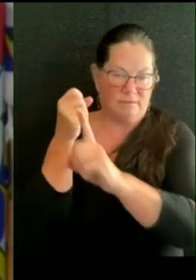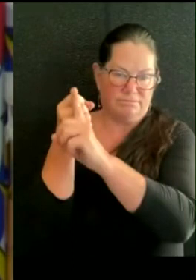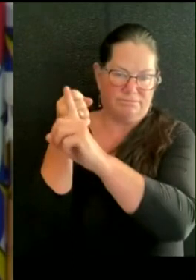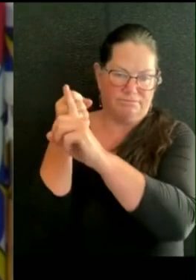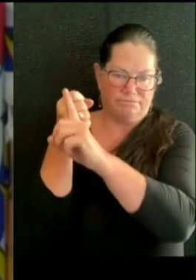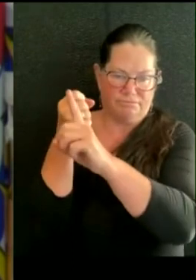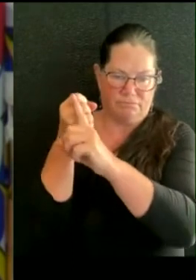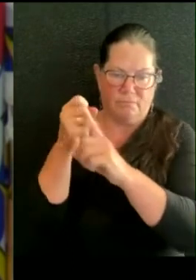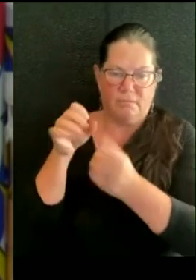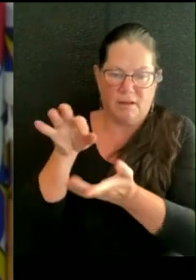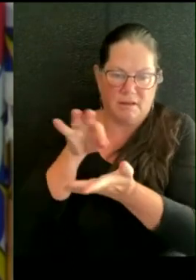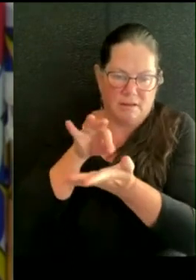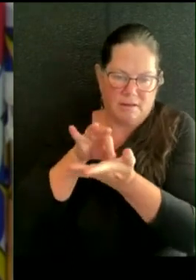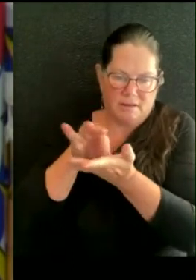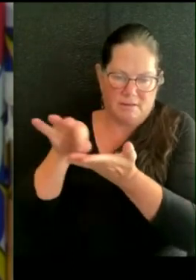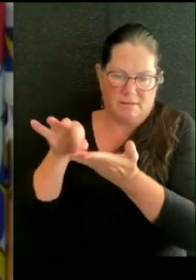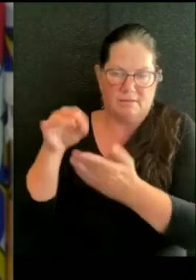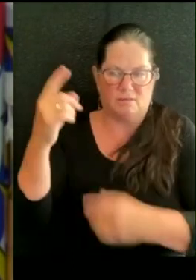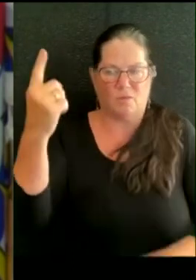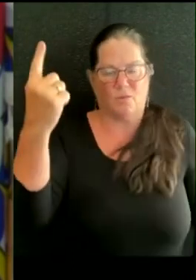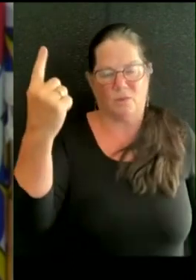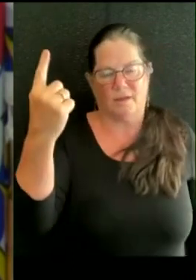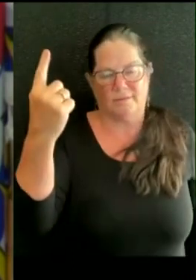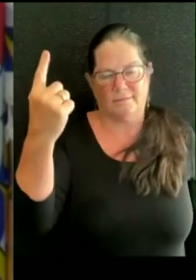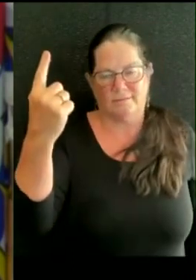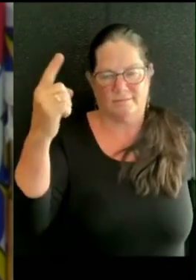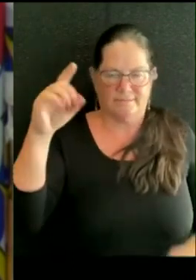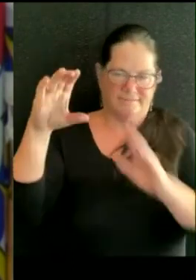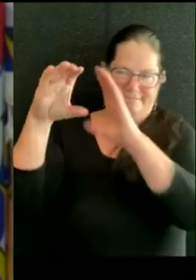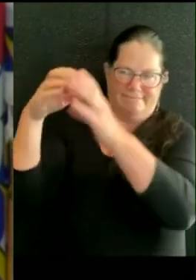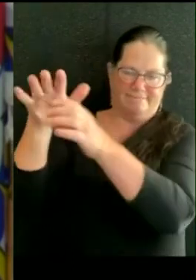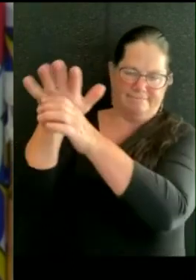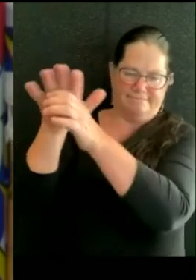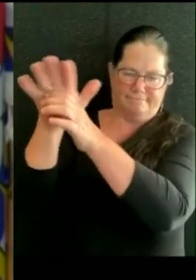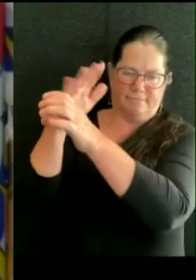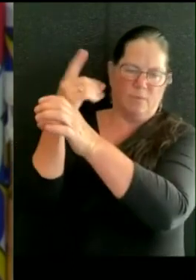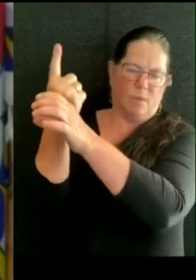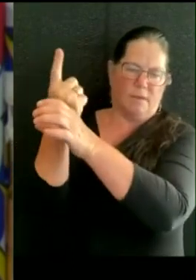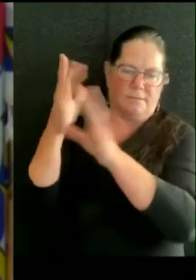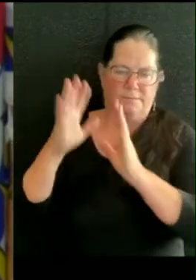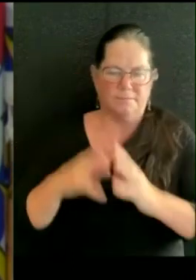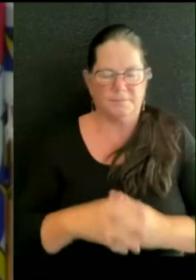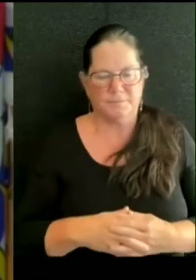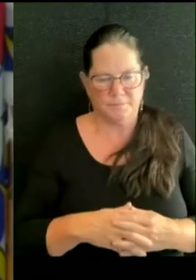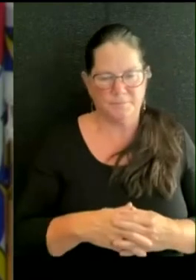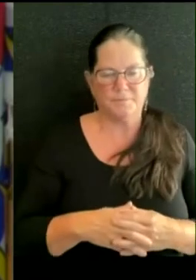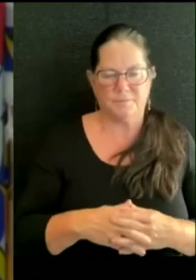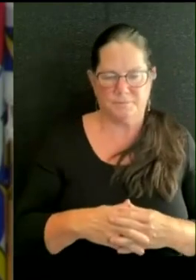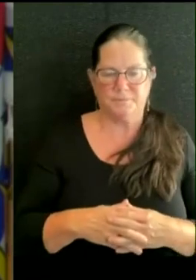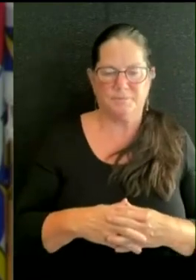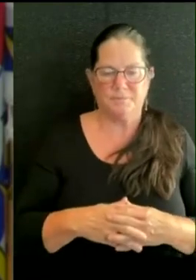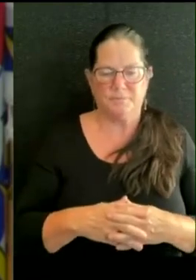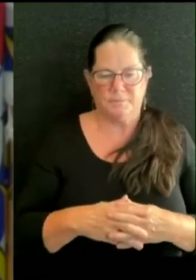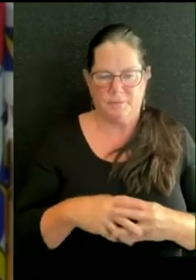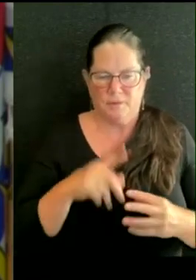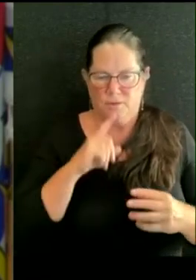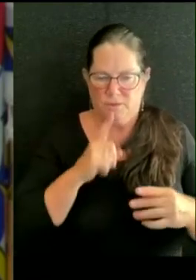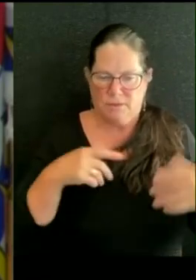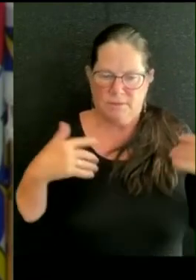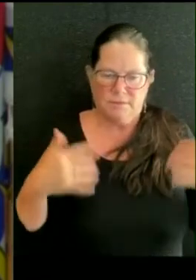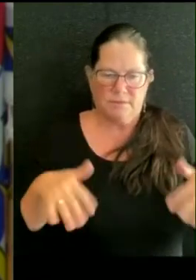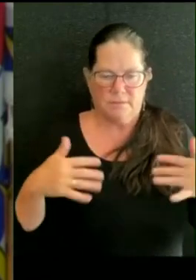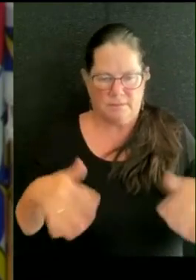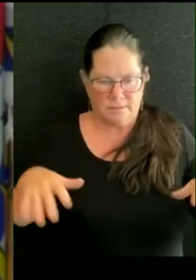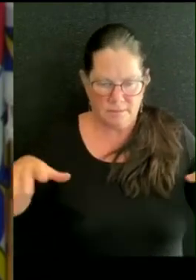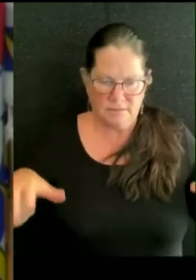Lake Okanagan Resort property owners are encouraged to go on to courtemergency.ca. There are special